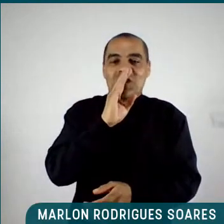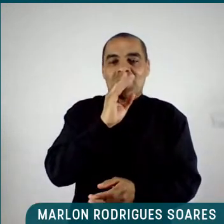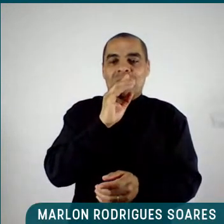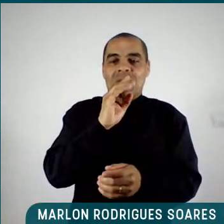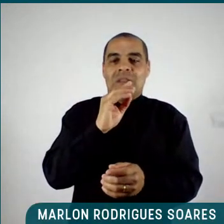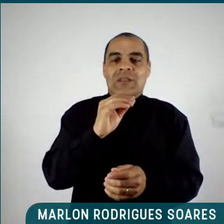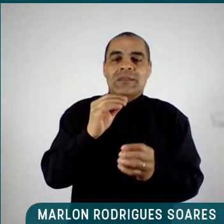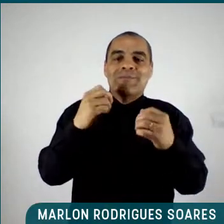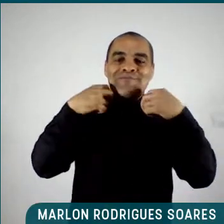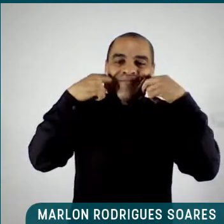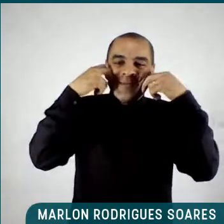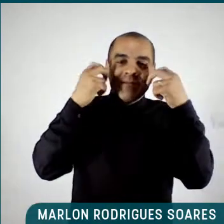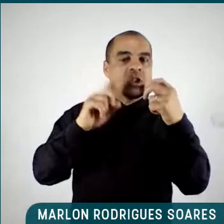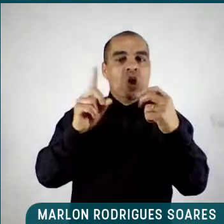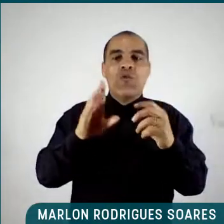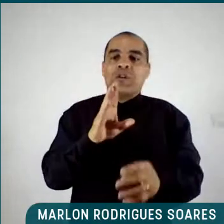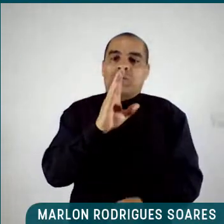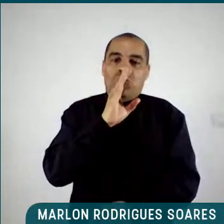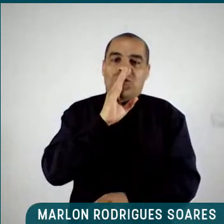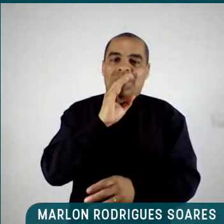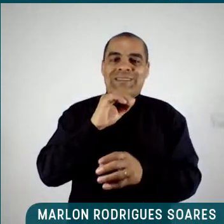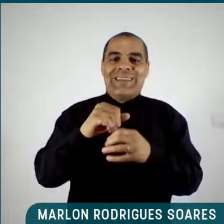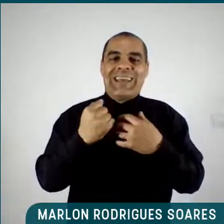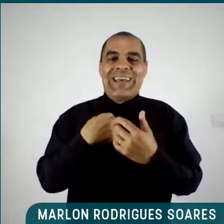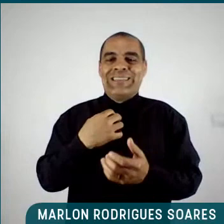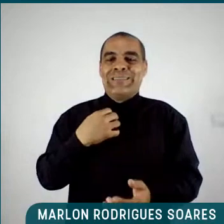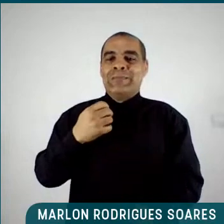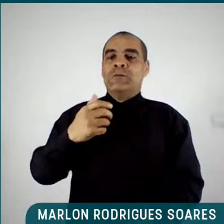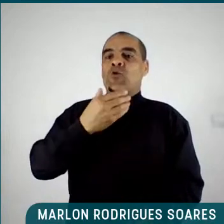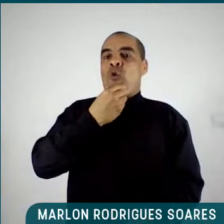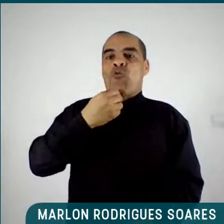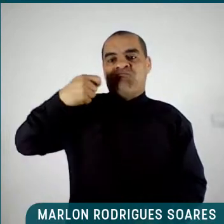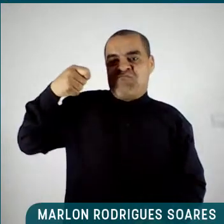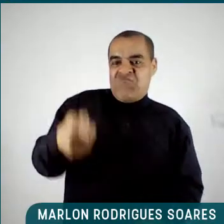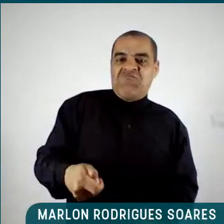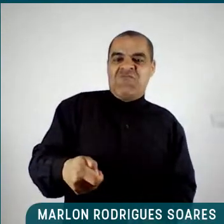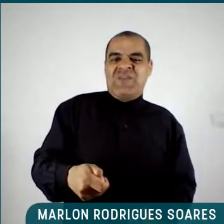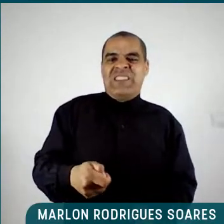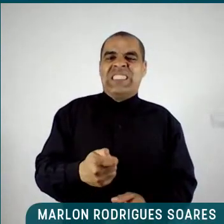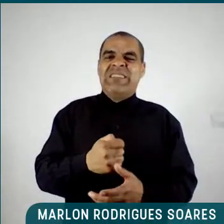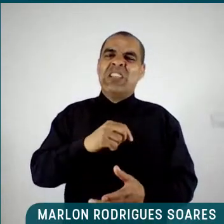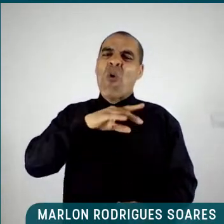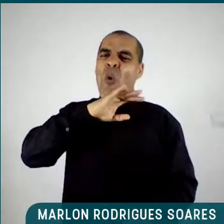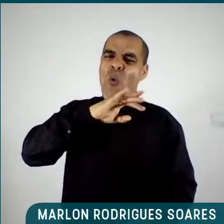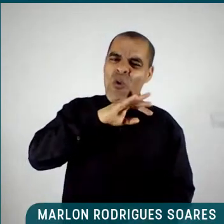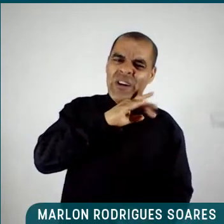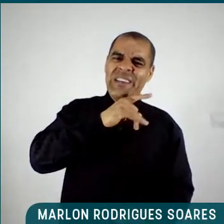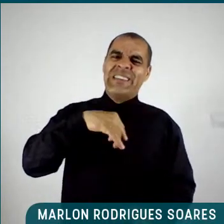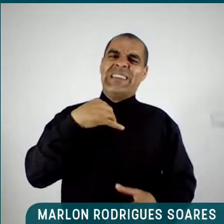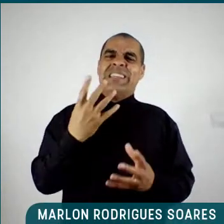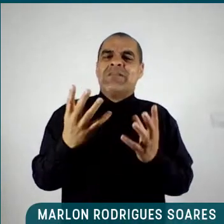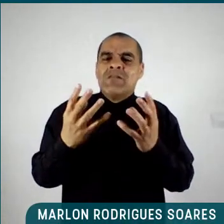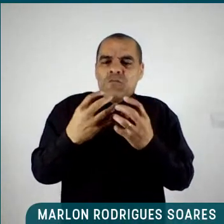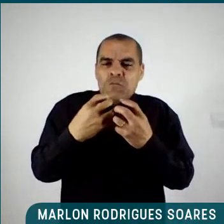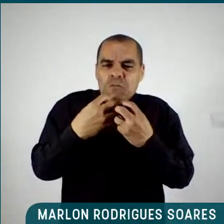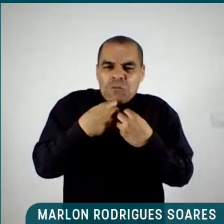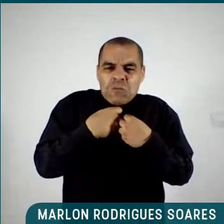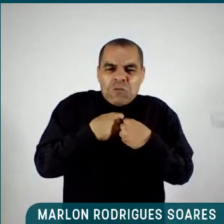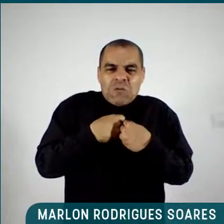I was never shy. I was silenced before. The machismo is so perverse